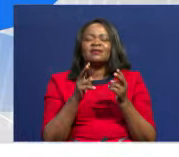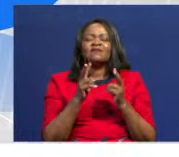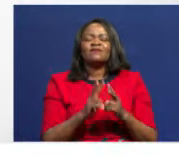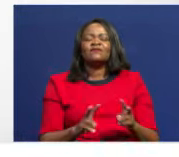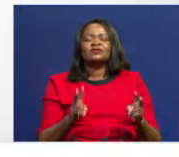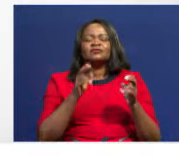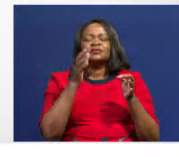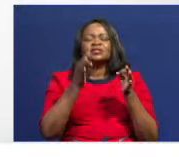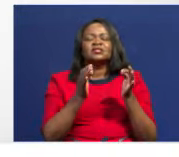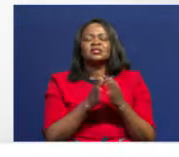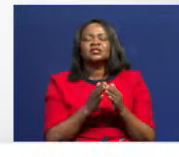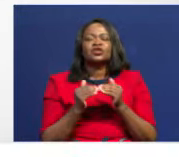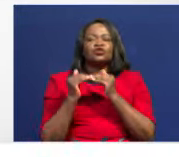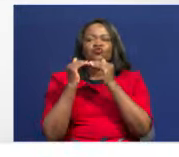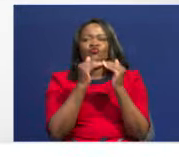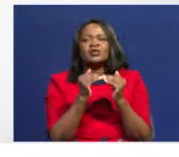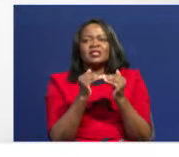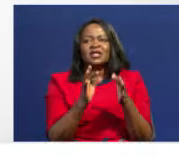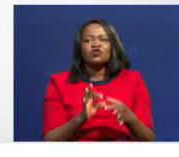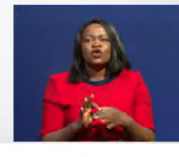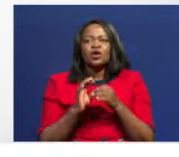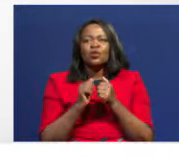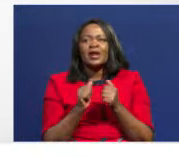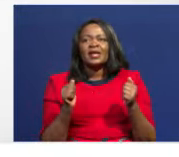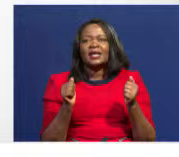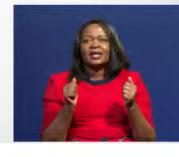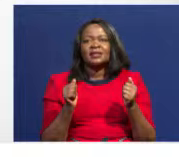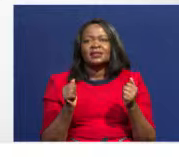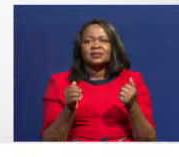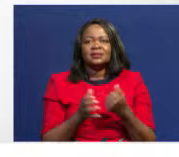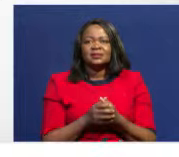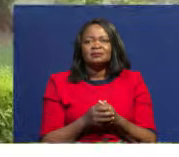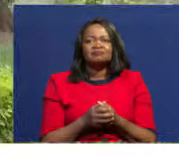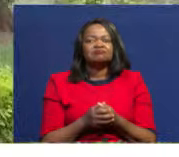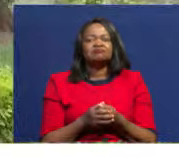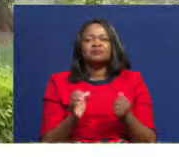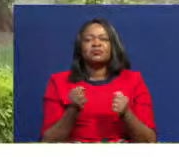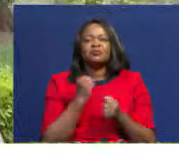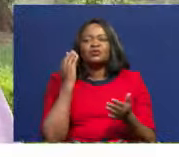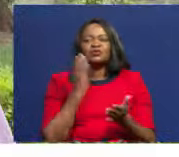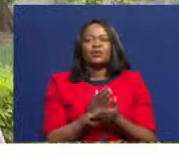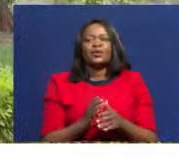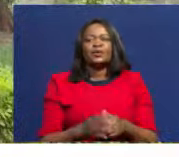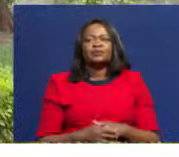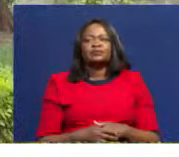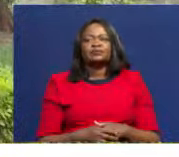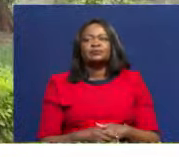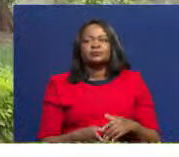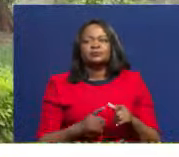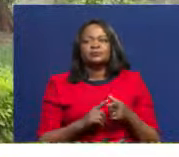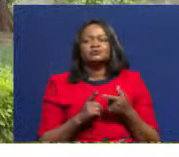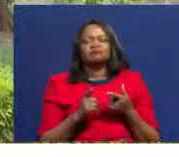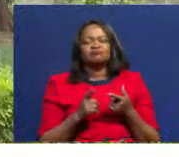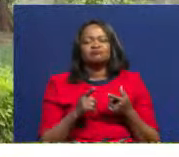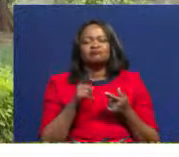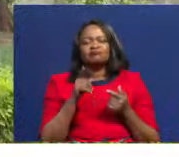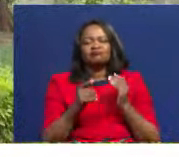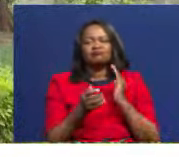and empowered by their interconnectedness, the young Kenyans are unstoppable. They have invented a mobilization